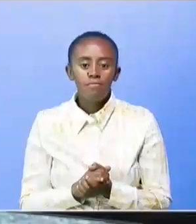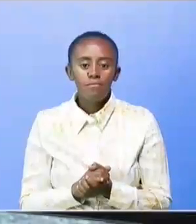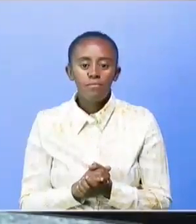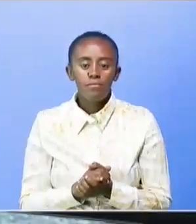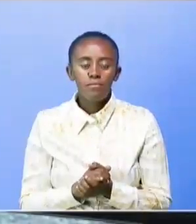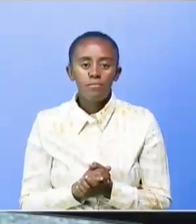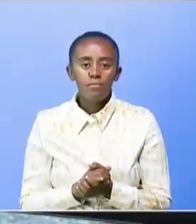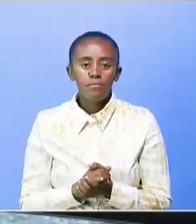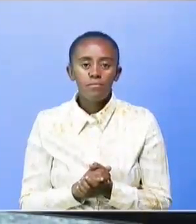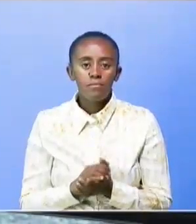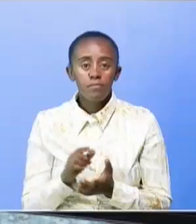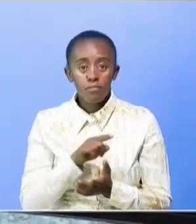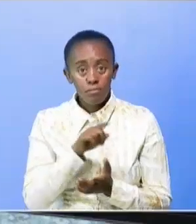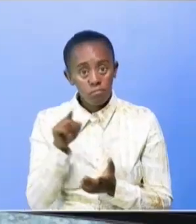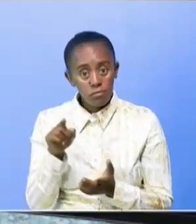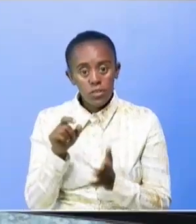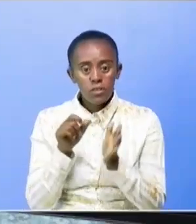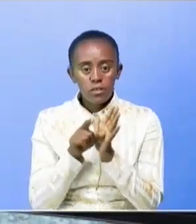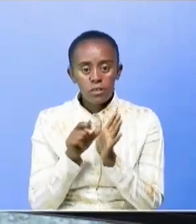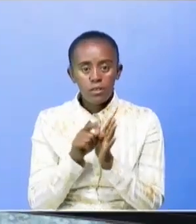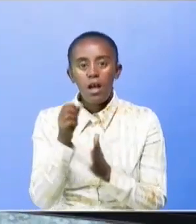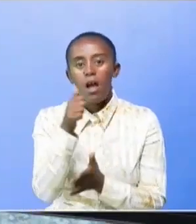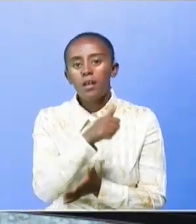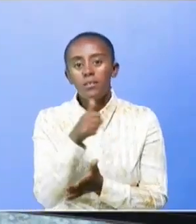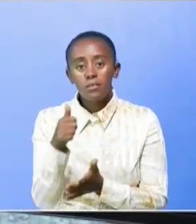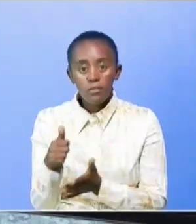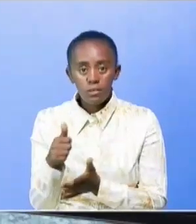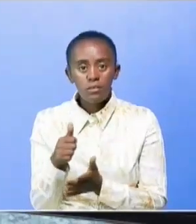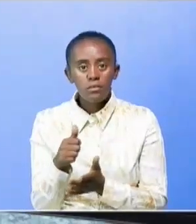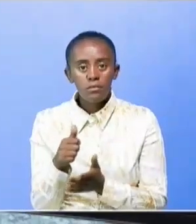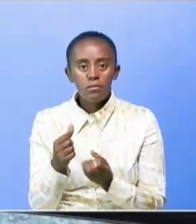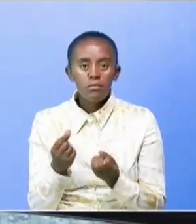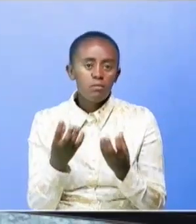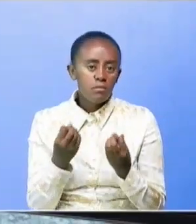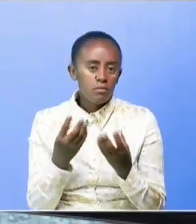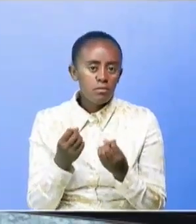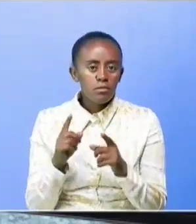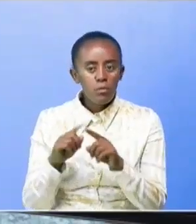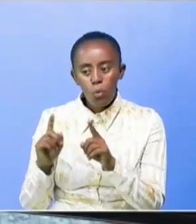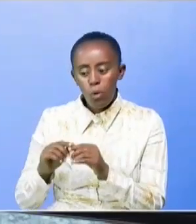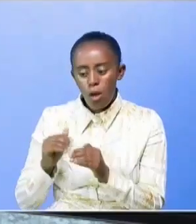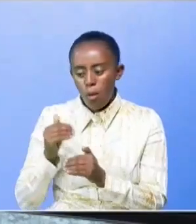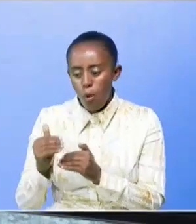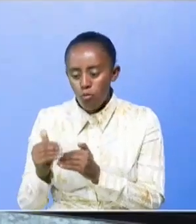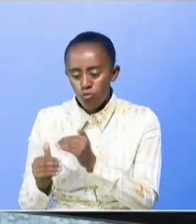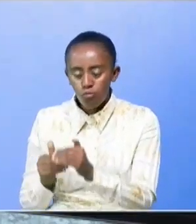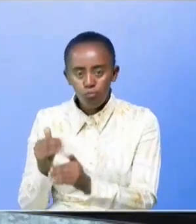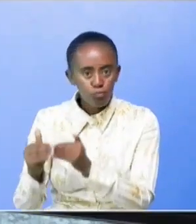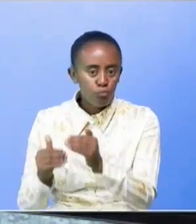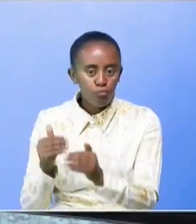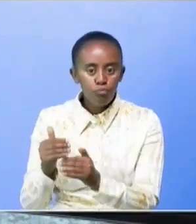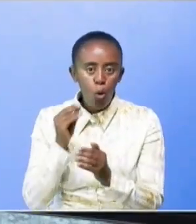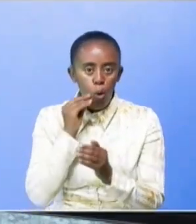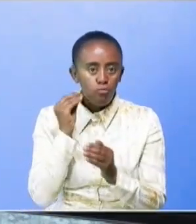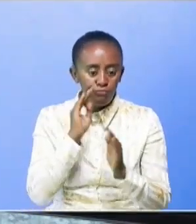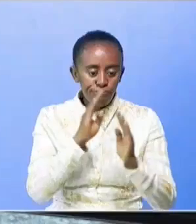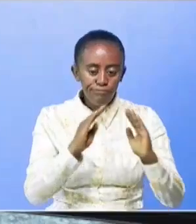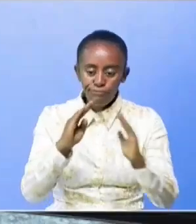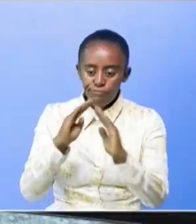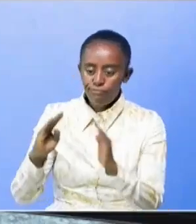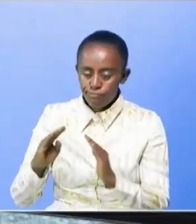So, for example, Addis Ababa, there are different neighborhoods. For